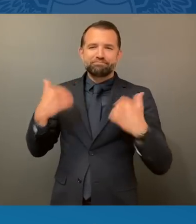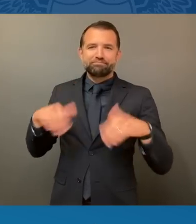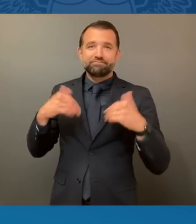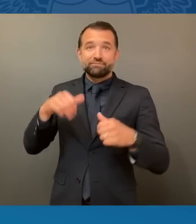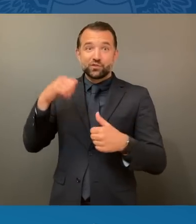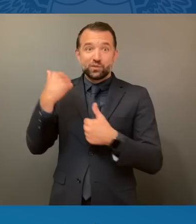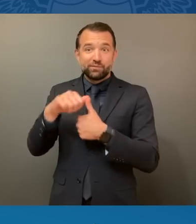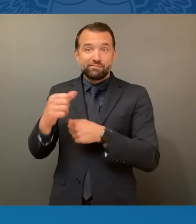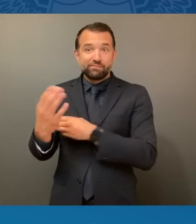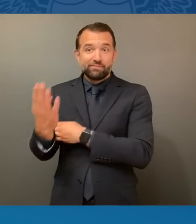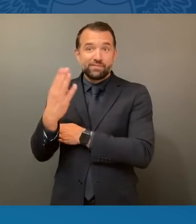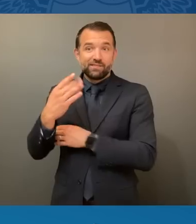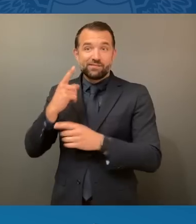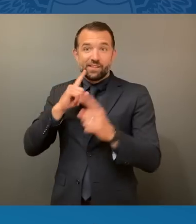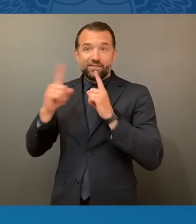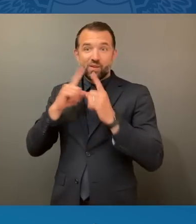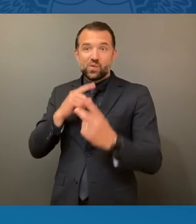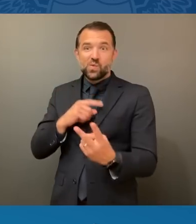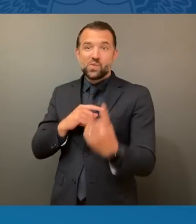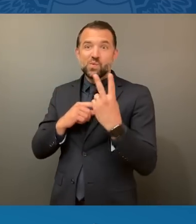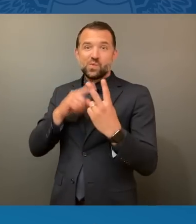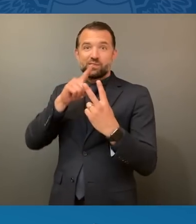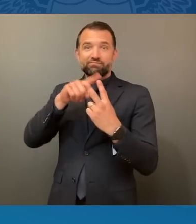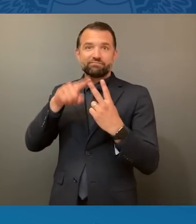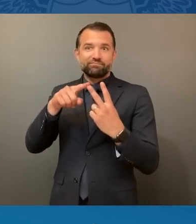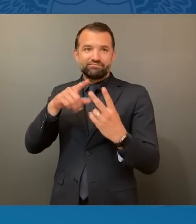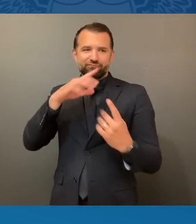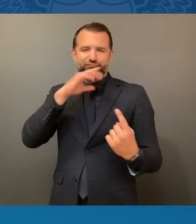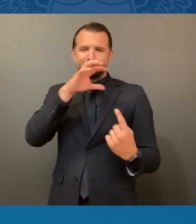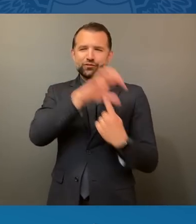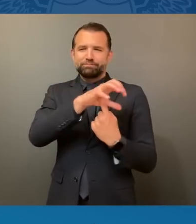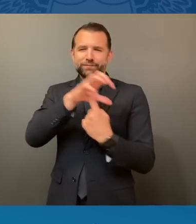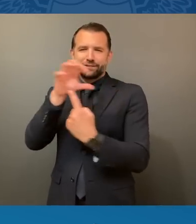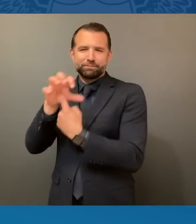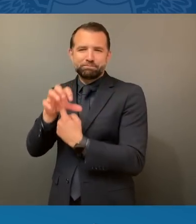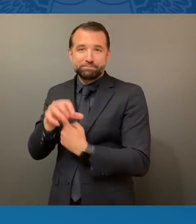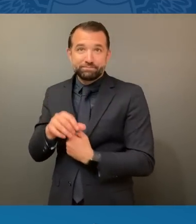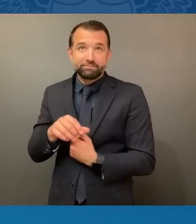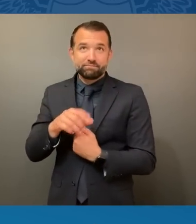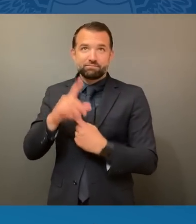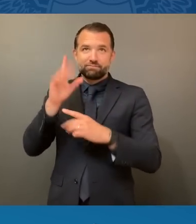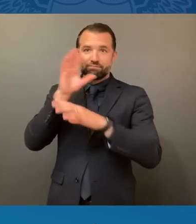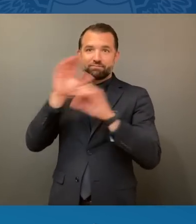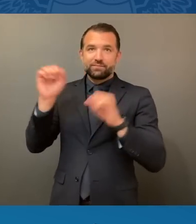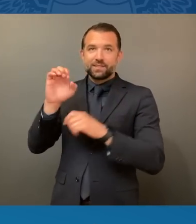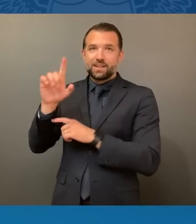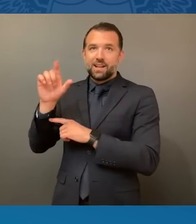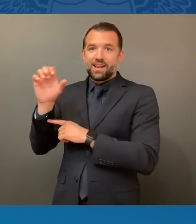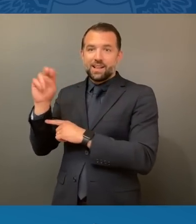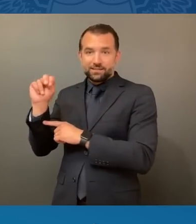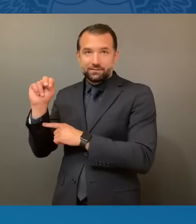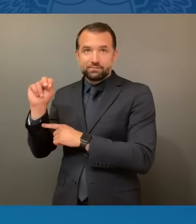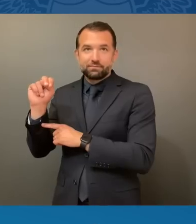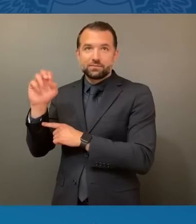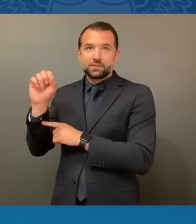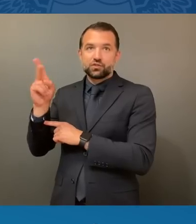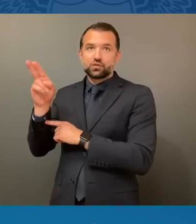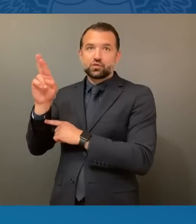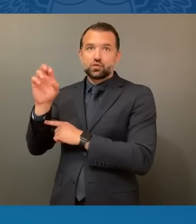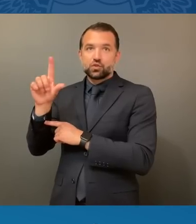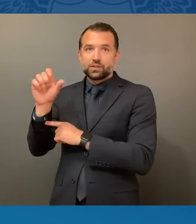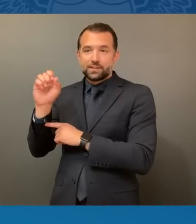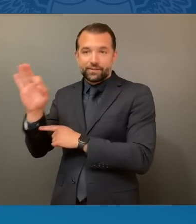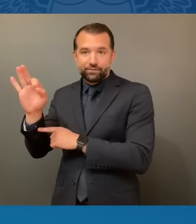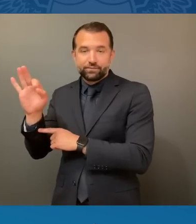titans? Madam President Ellen Johnson Sirleaf and the U.S. Ambassador to the United Nations,